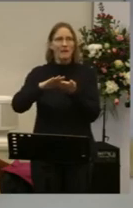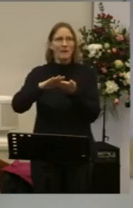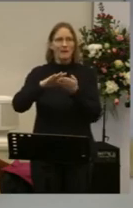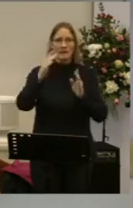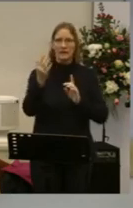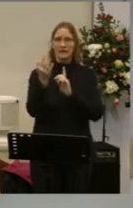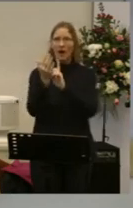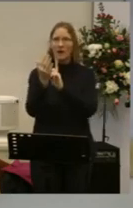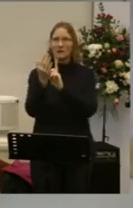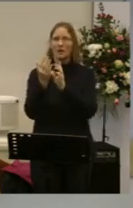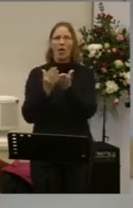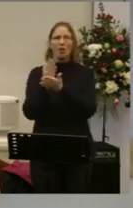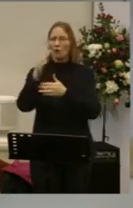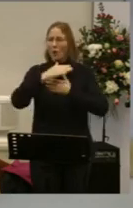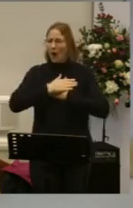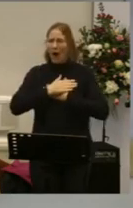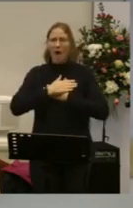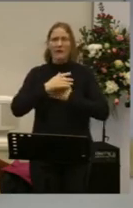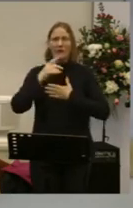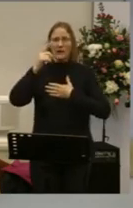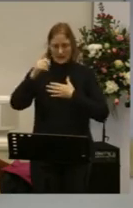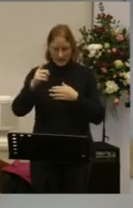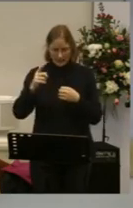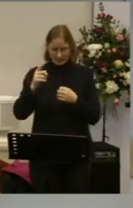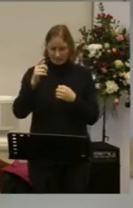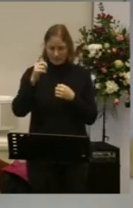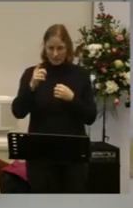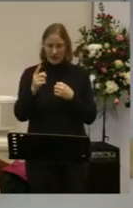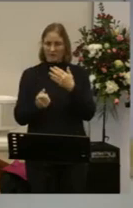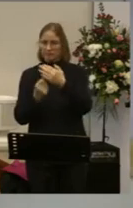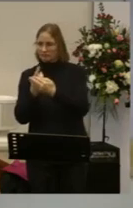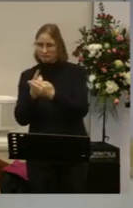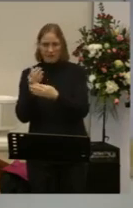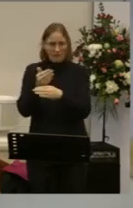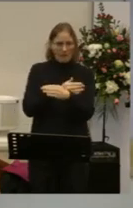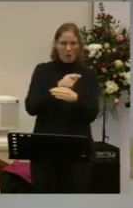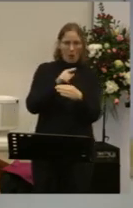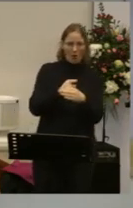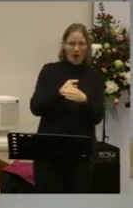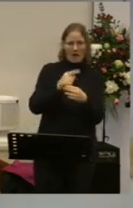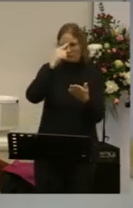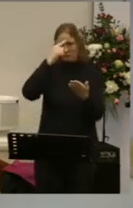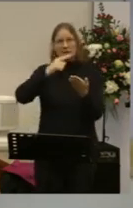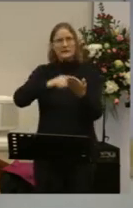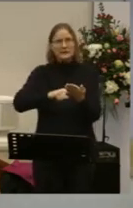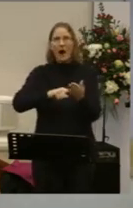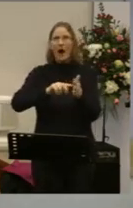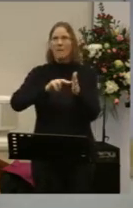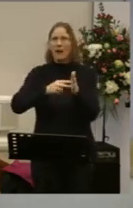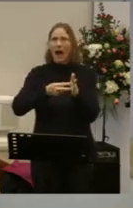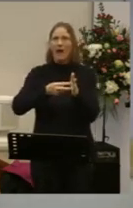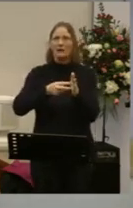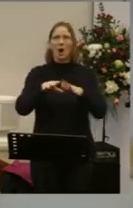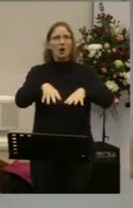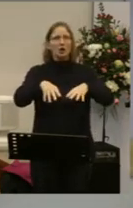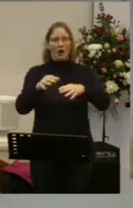predestined us for adoption to sonship through Jesus Christ In accordance with his pleasure and will To the praise of his